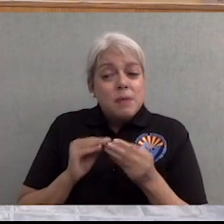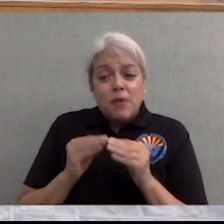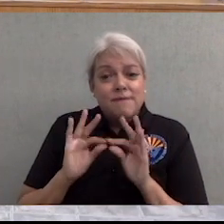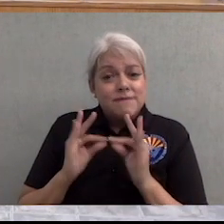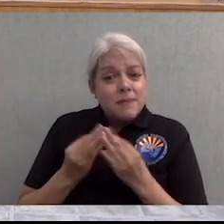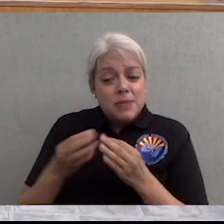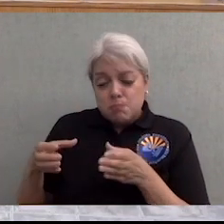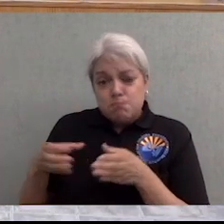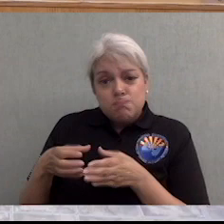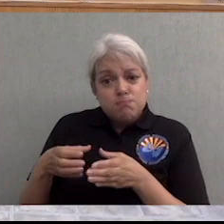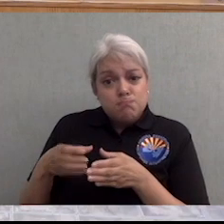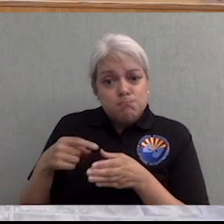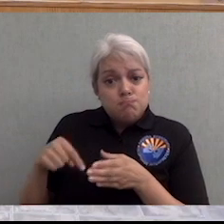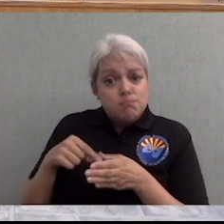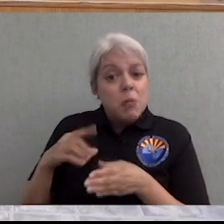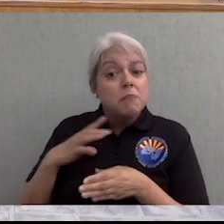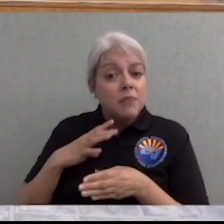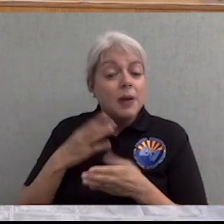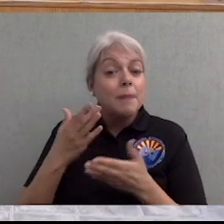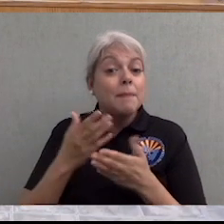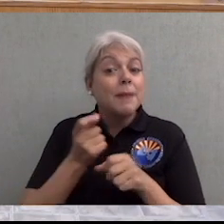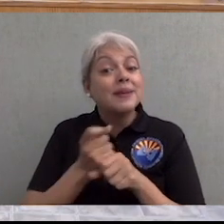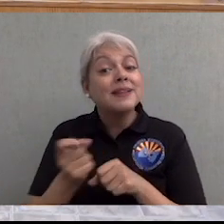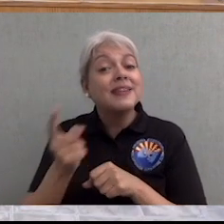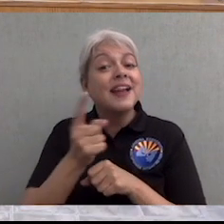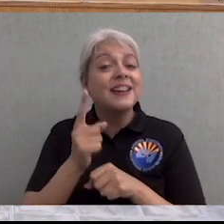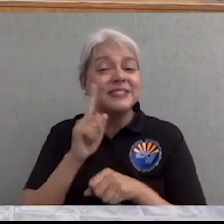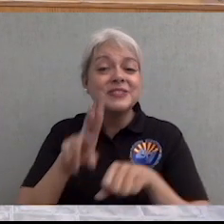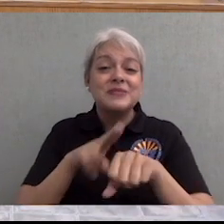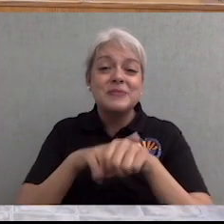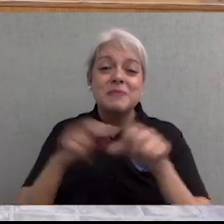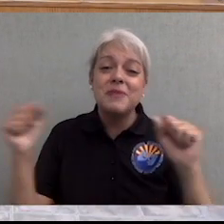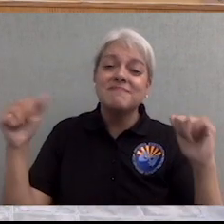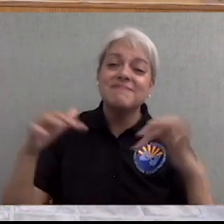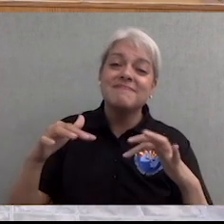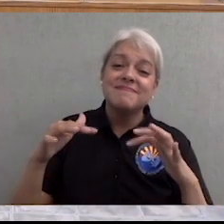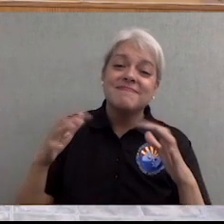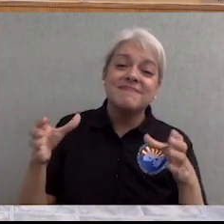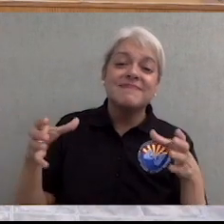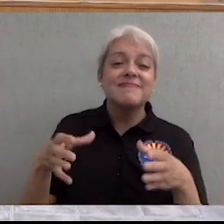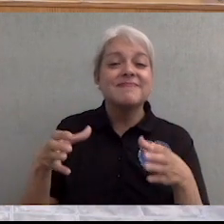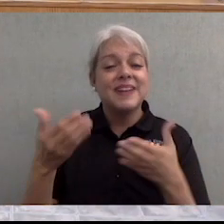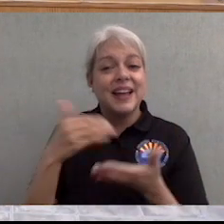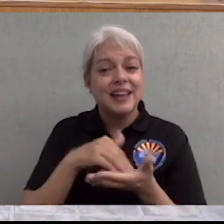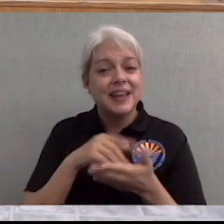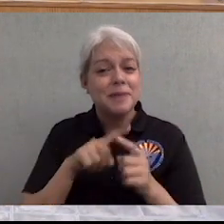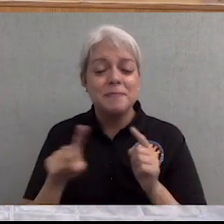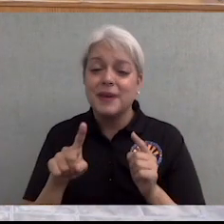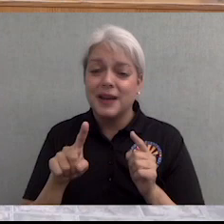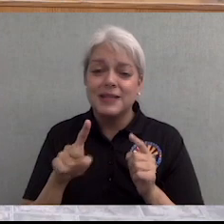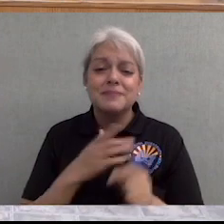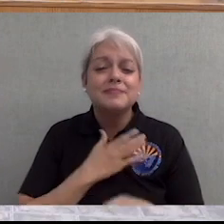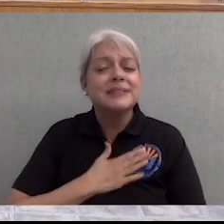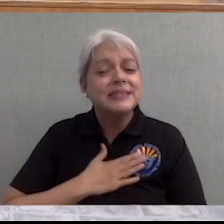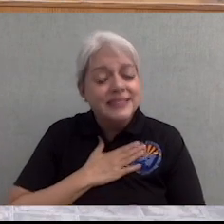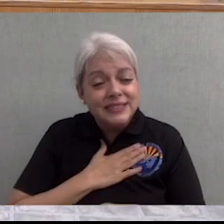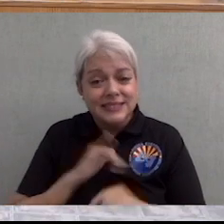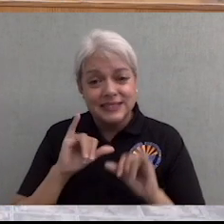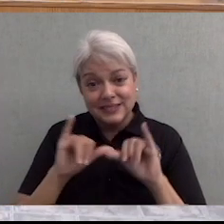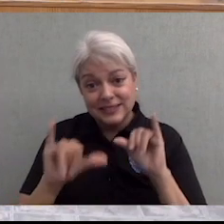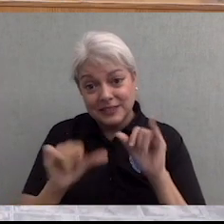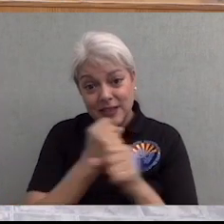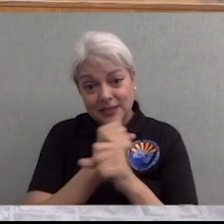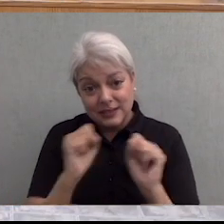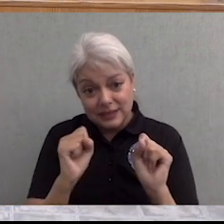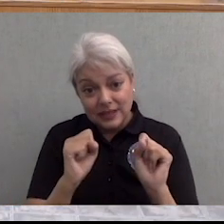our family gatherings again. But please stay safe, stay healthy, and